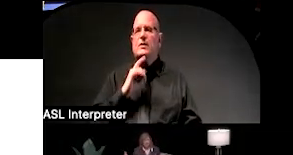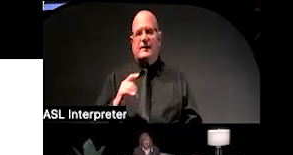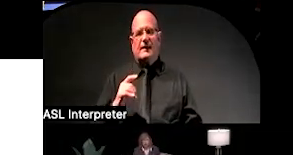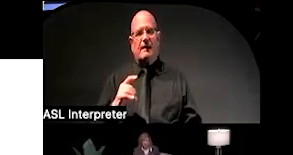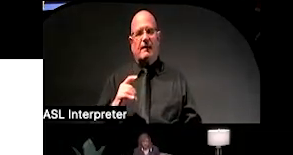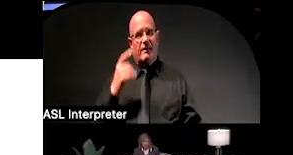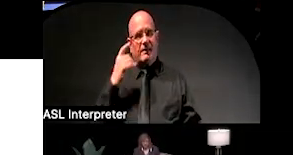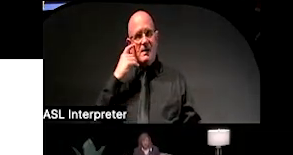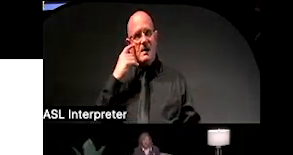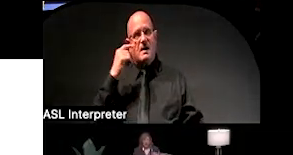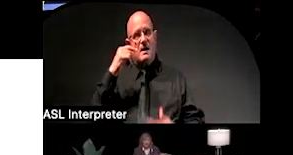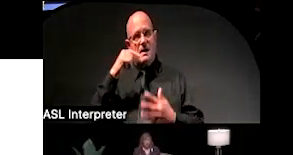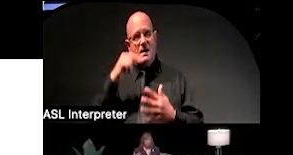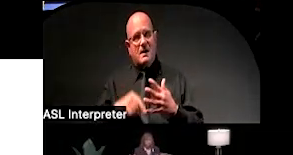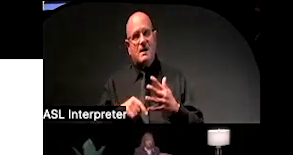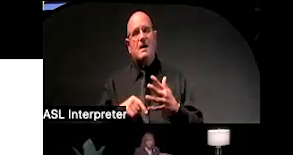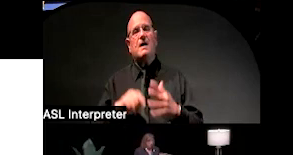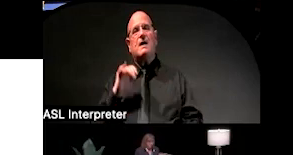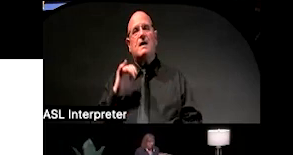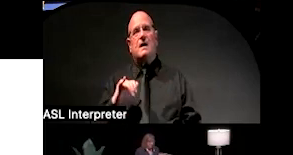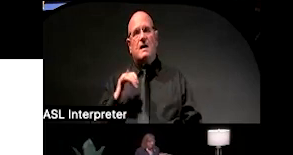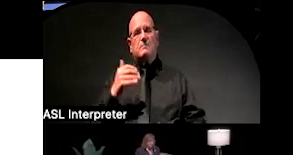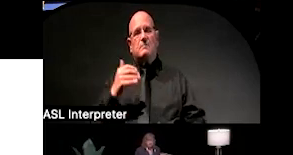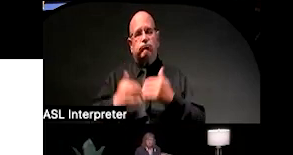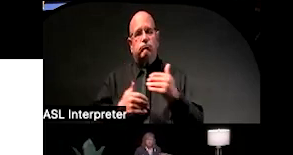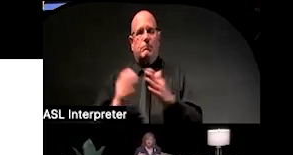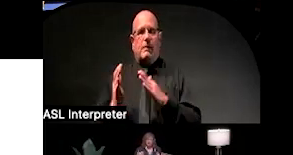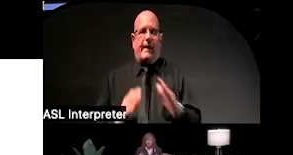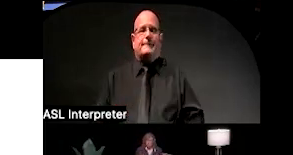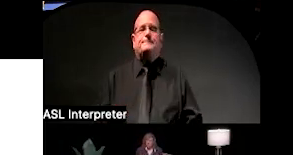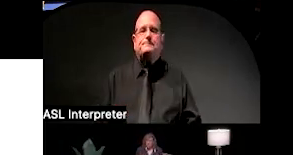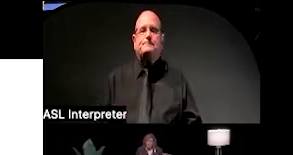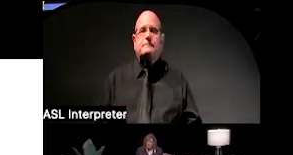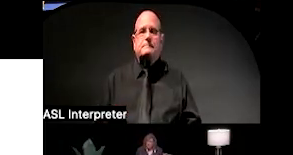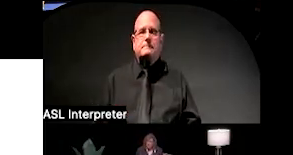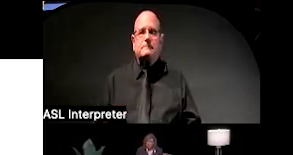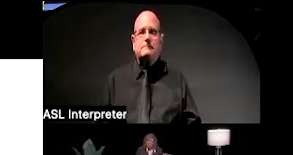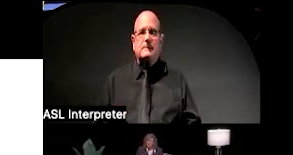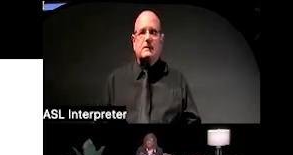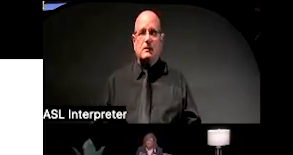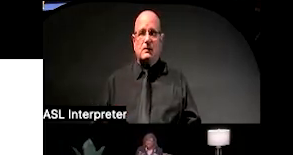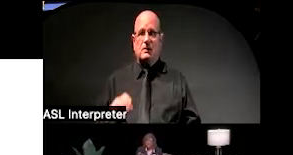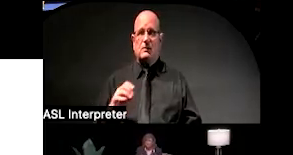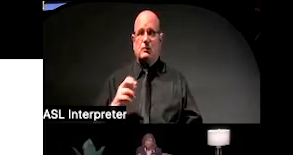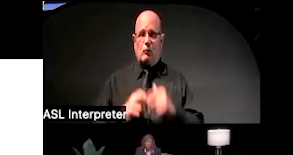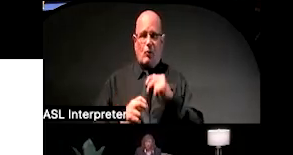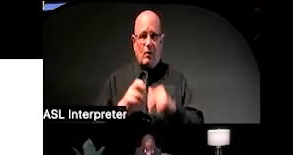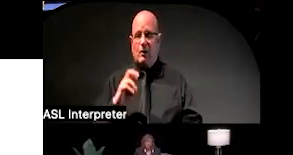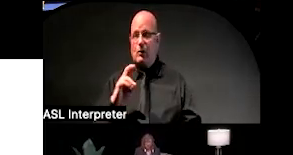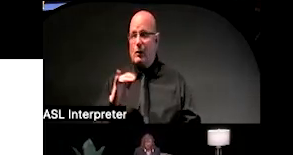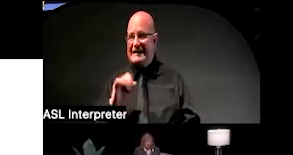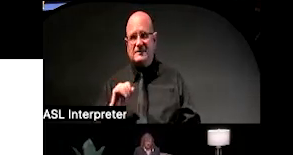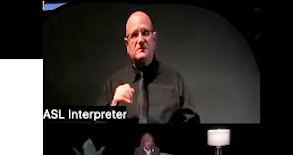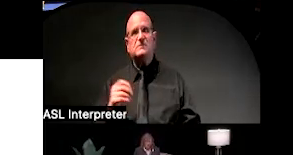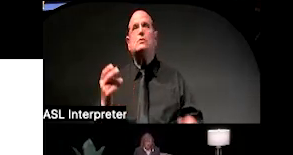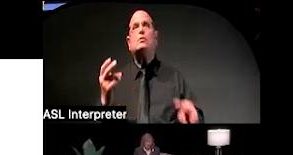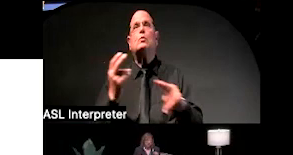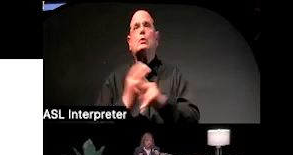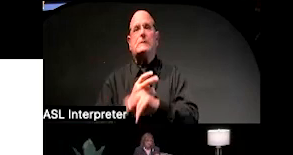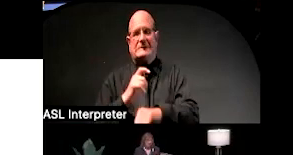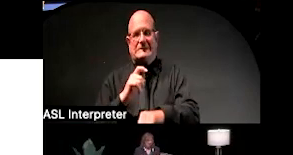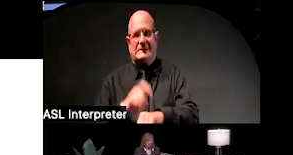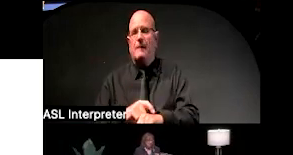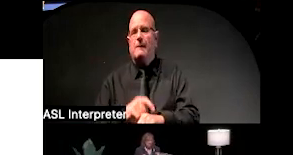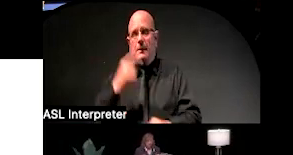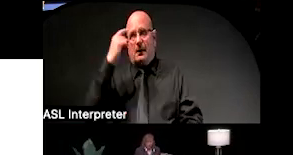these things through as we're doing planning. The crisis is the worst time to